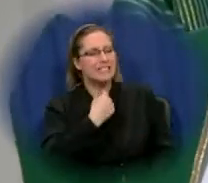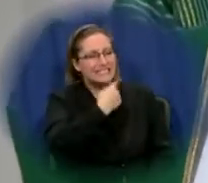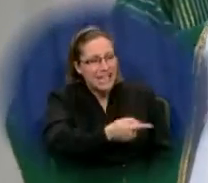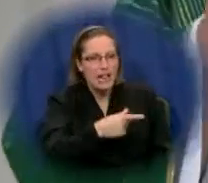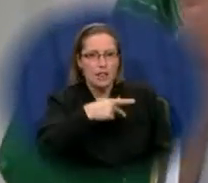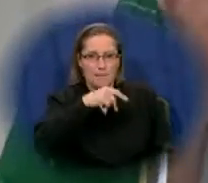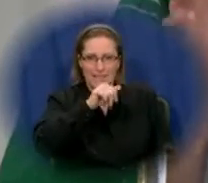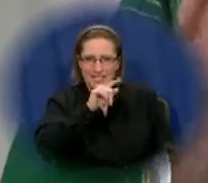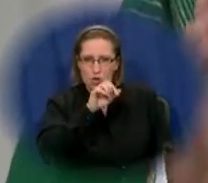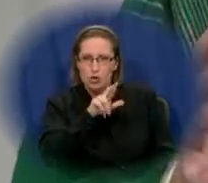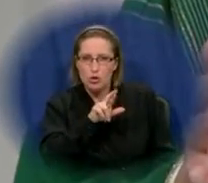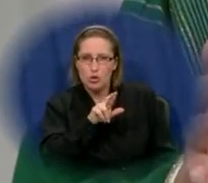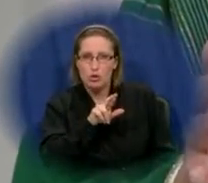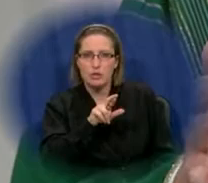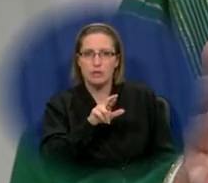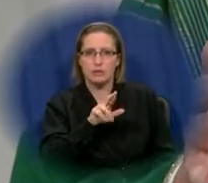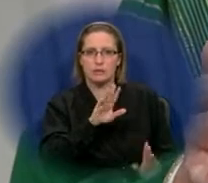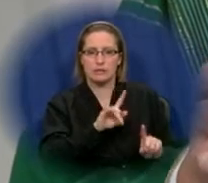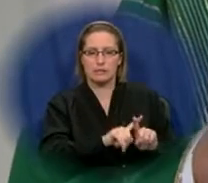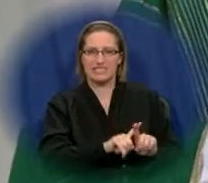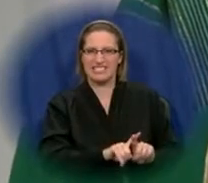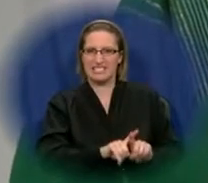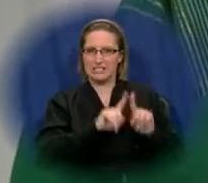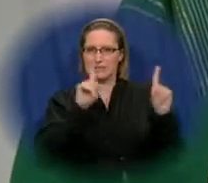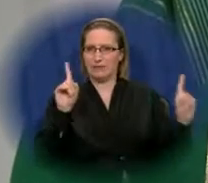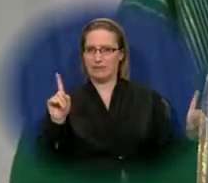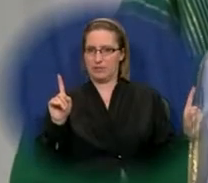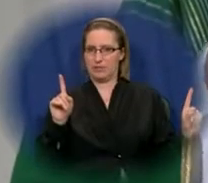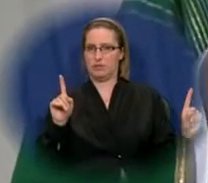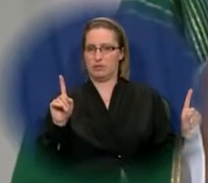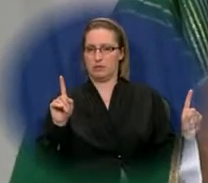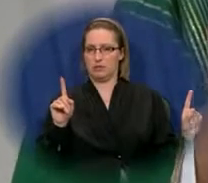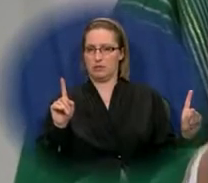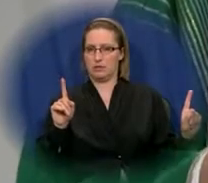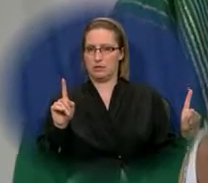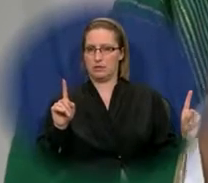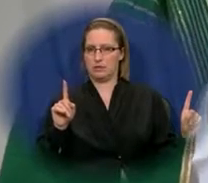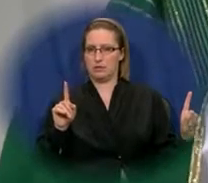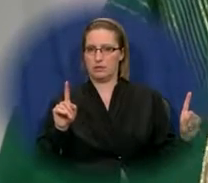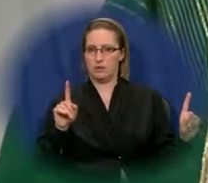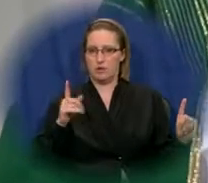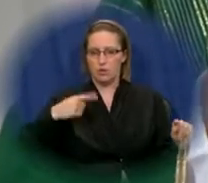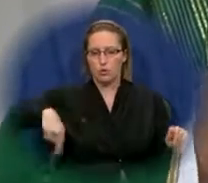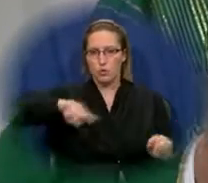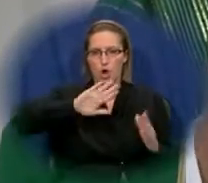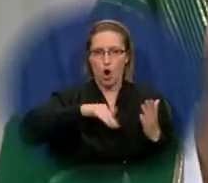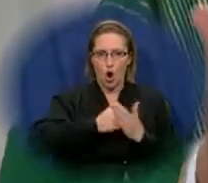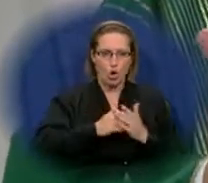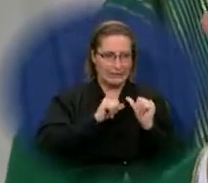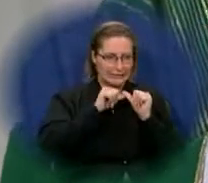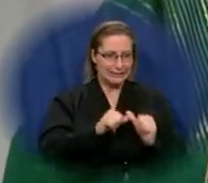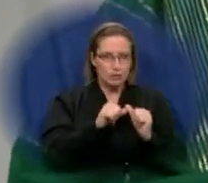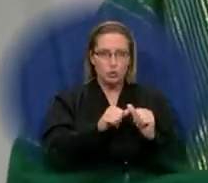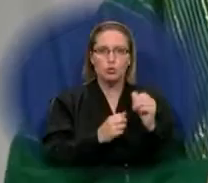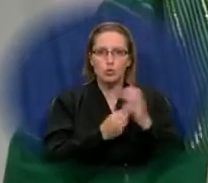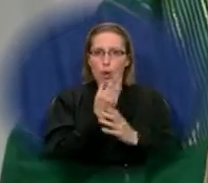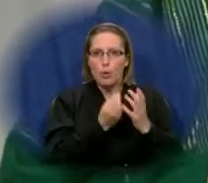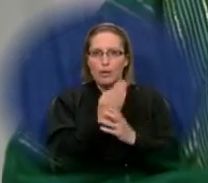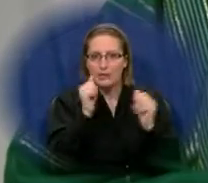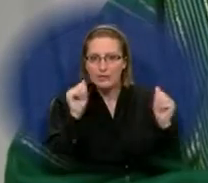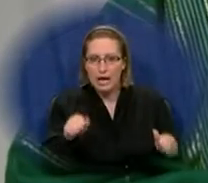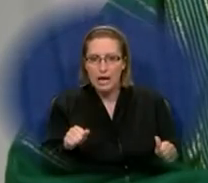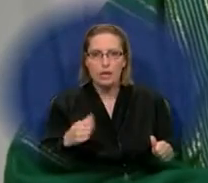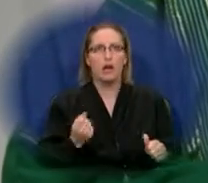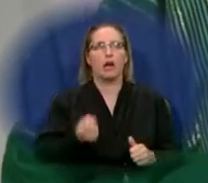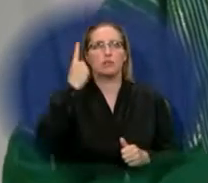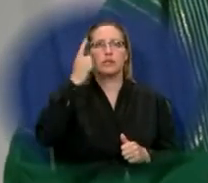that there is a different dimension and a fuller dimension for all of us to continue to have room to grow in our understanding of who